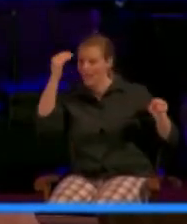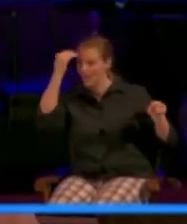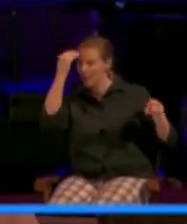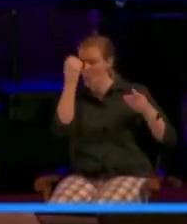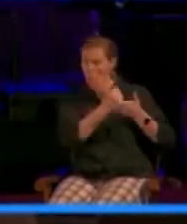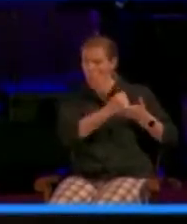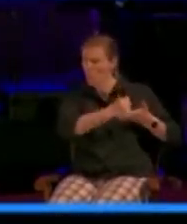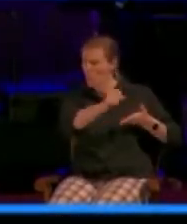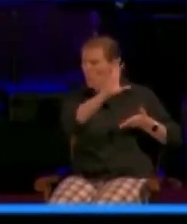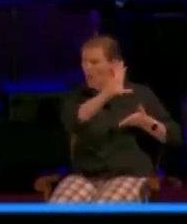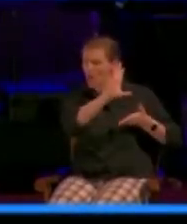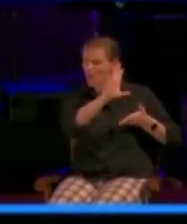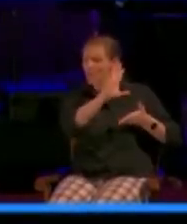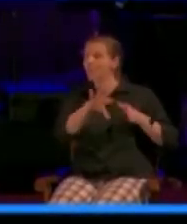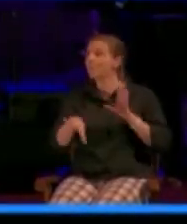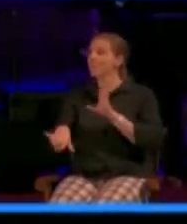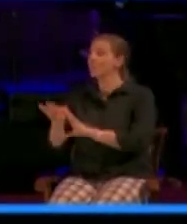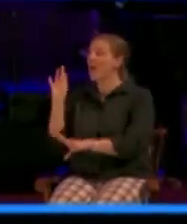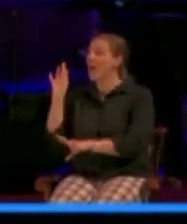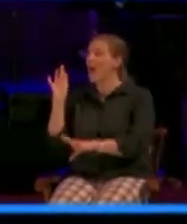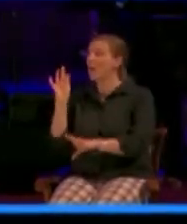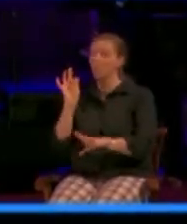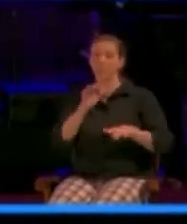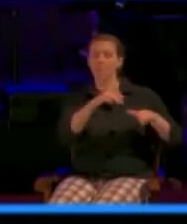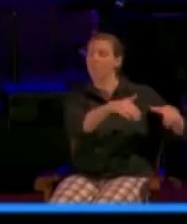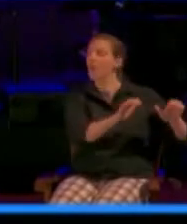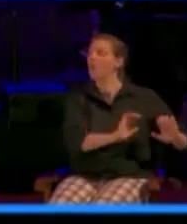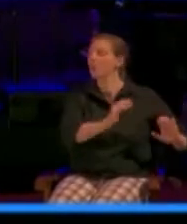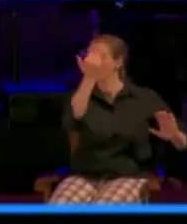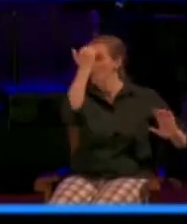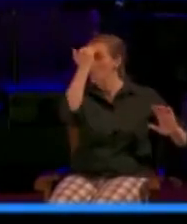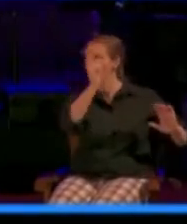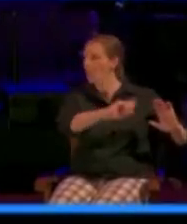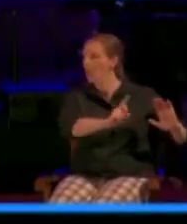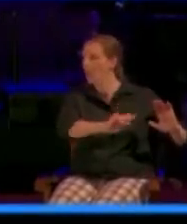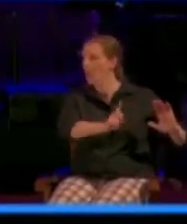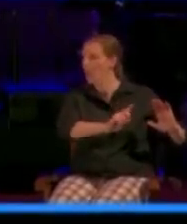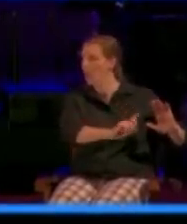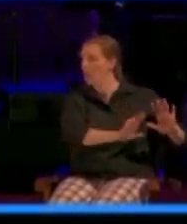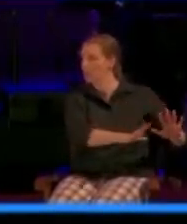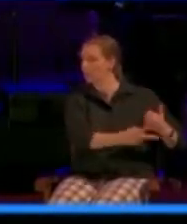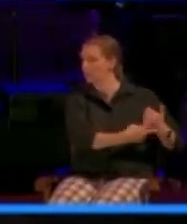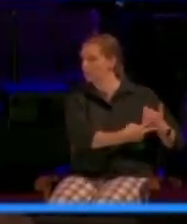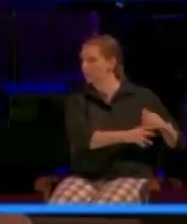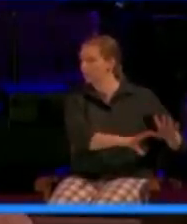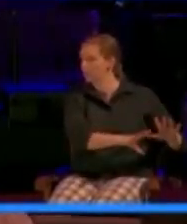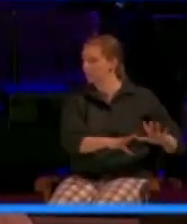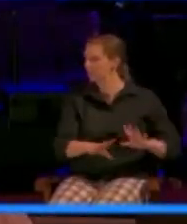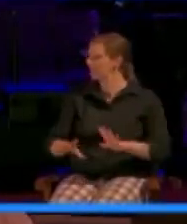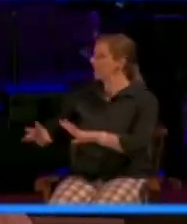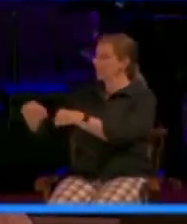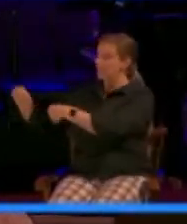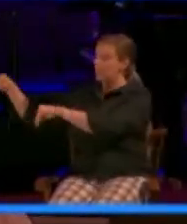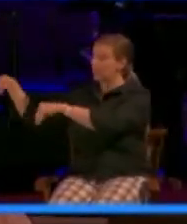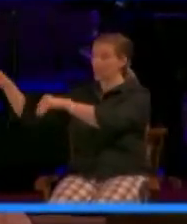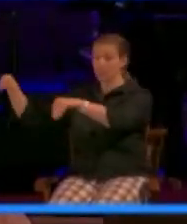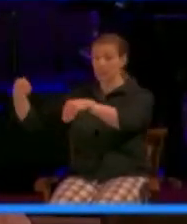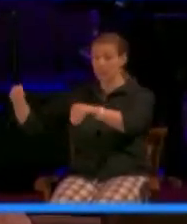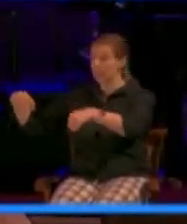has. Are you as confused as I am at this point? What is he doing? And